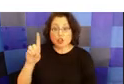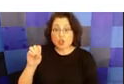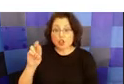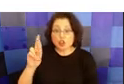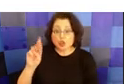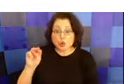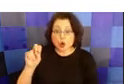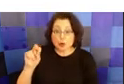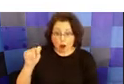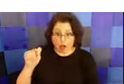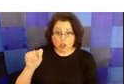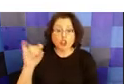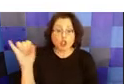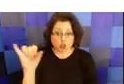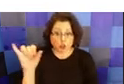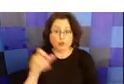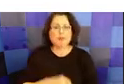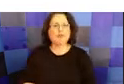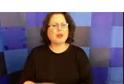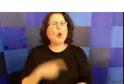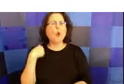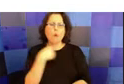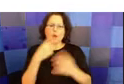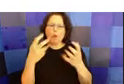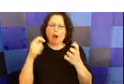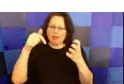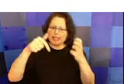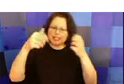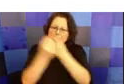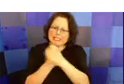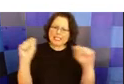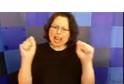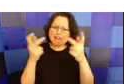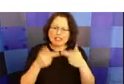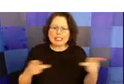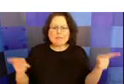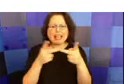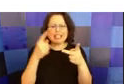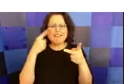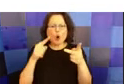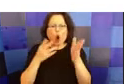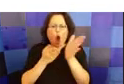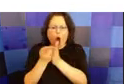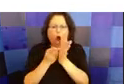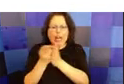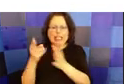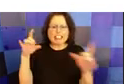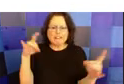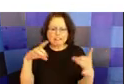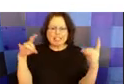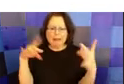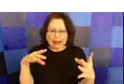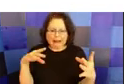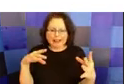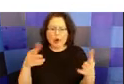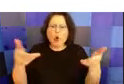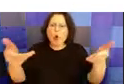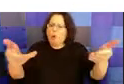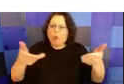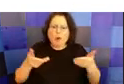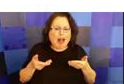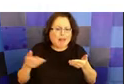to provide a safe space for you to provide open and honest feedback to us. So we're welcoming